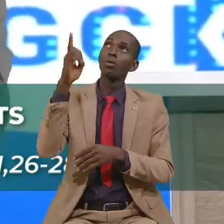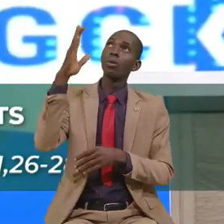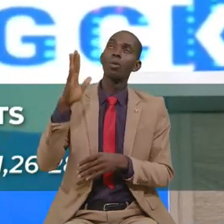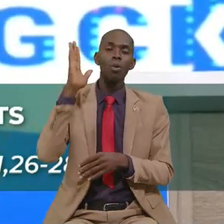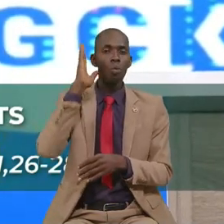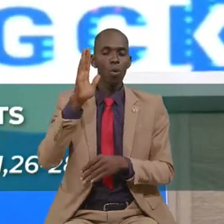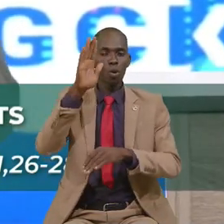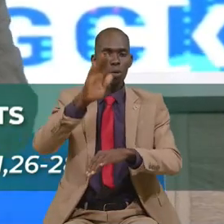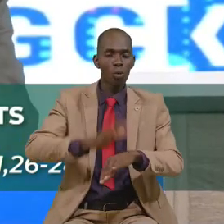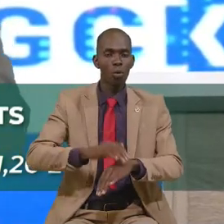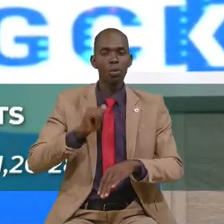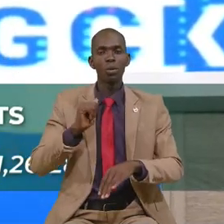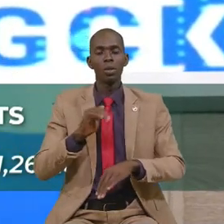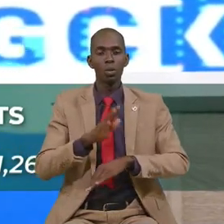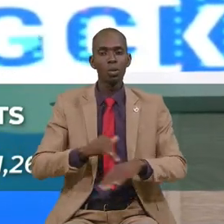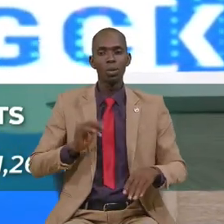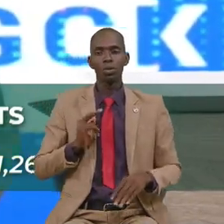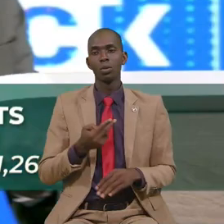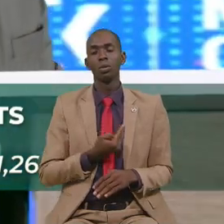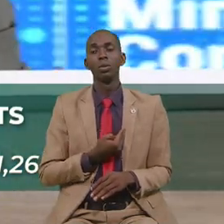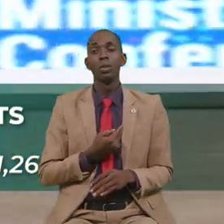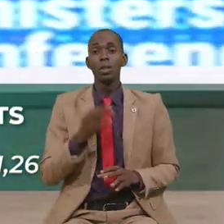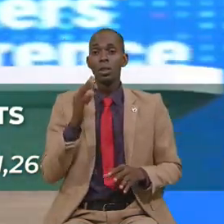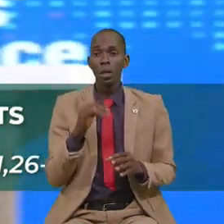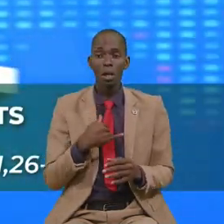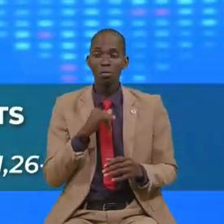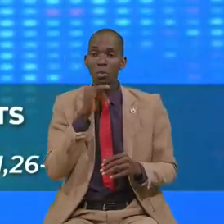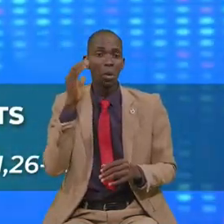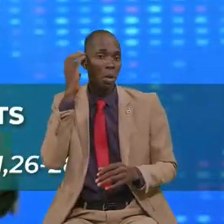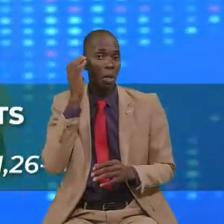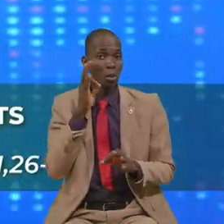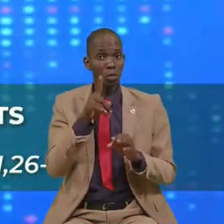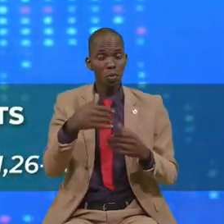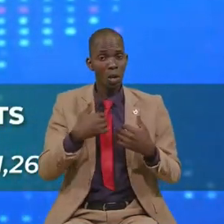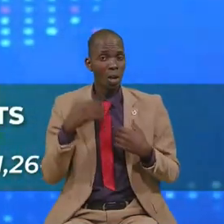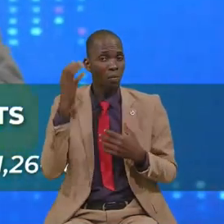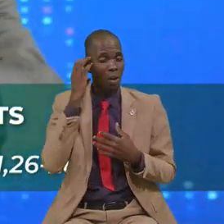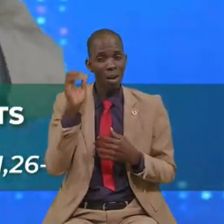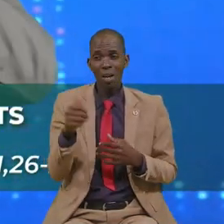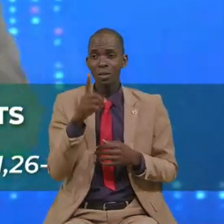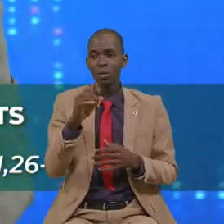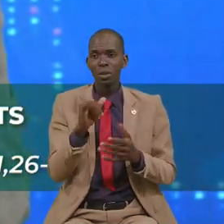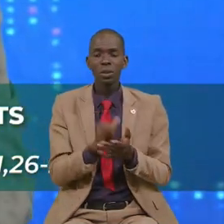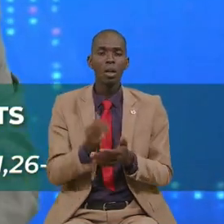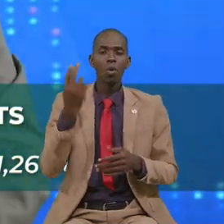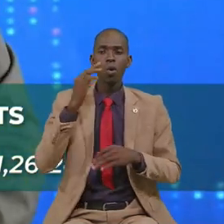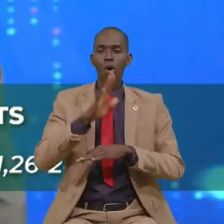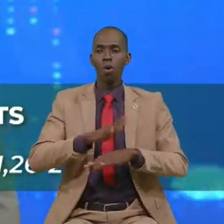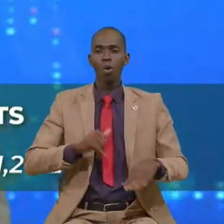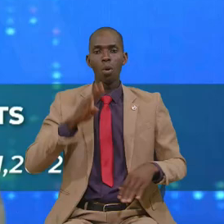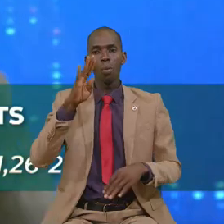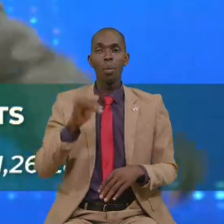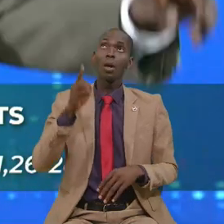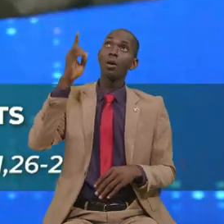us. I've not heard if you have heard anyone called by God and the hand of the